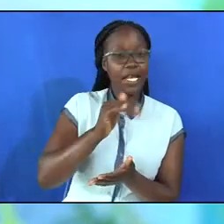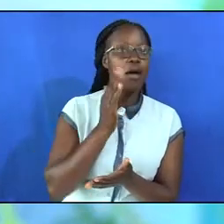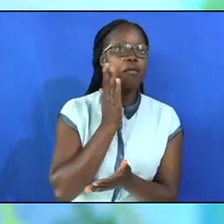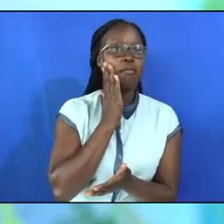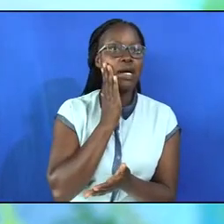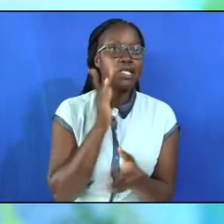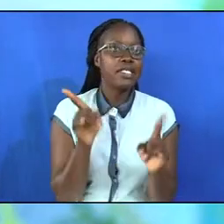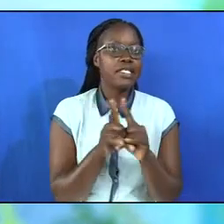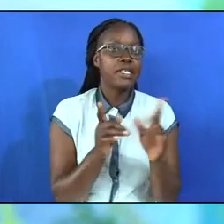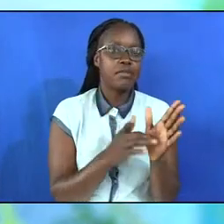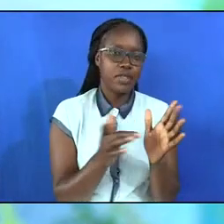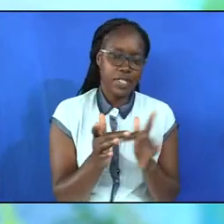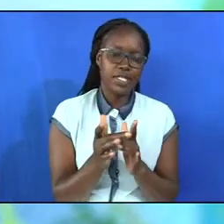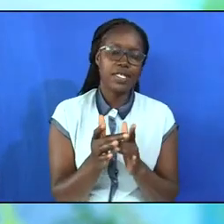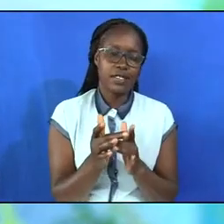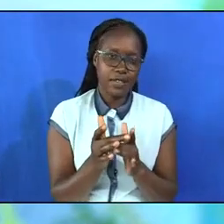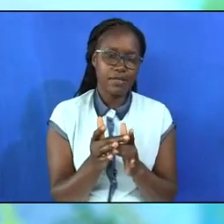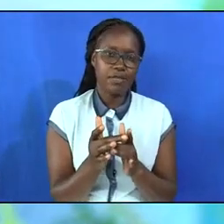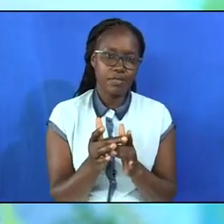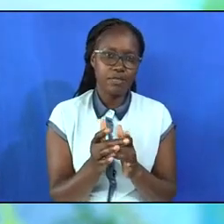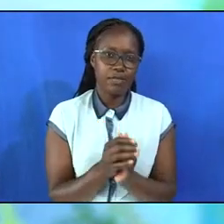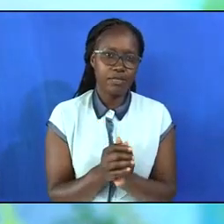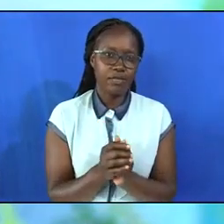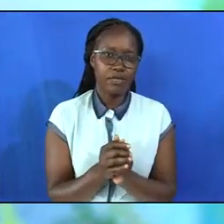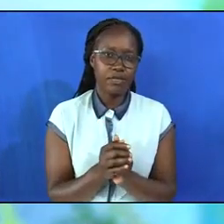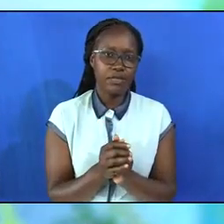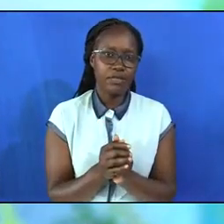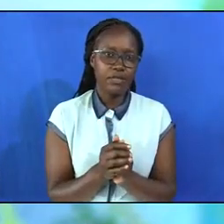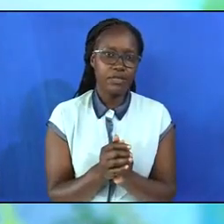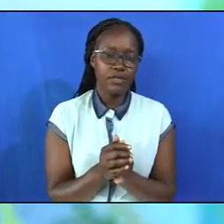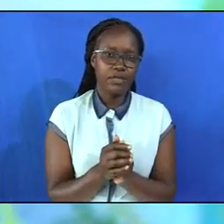mother is like Jesus.